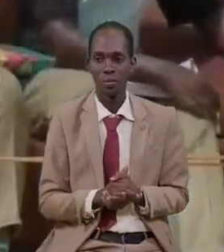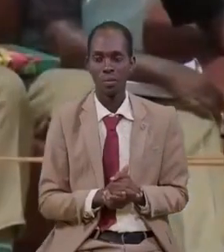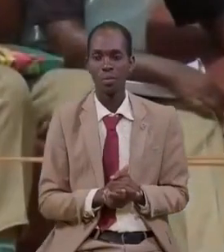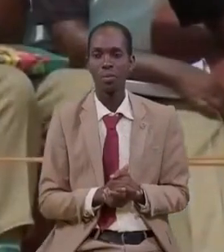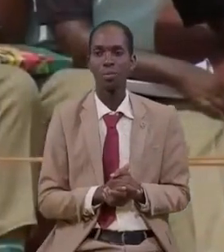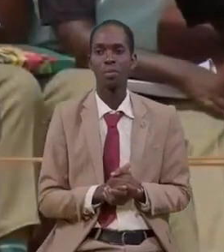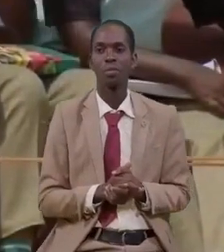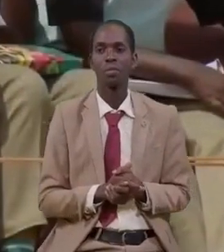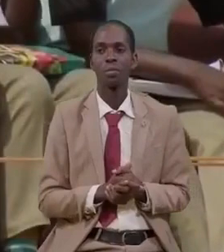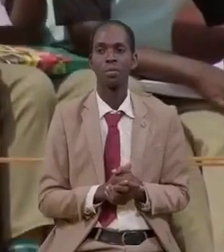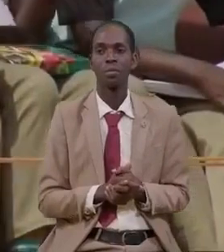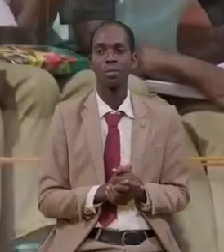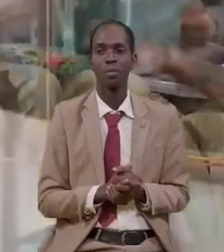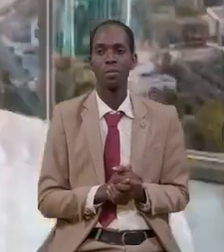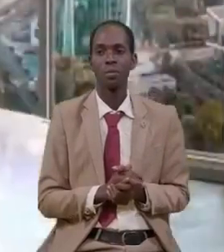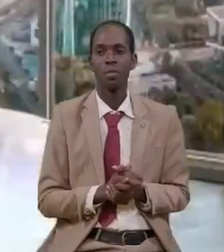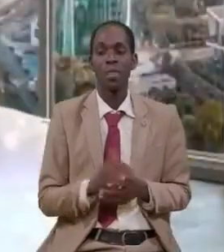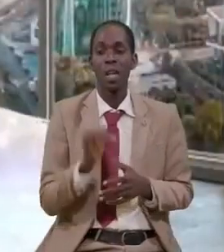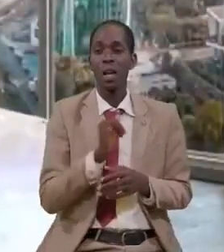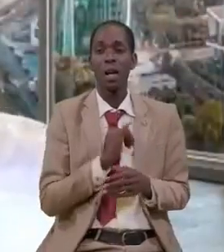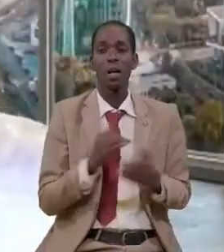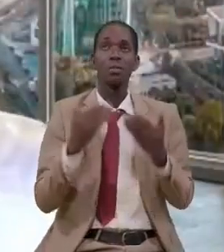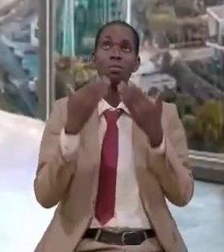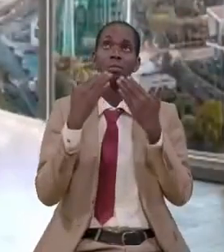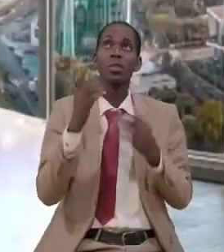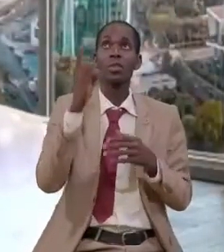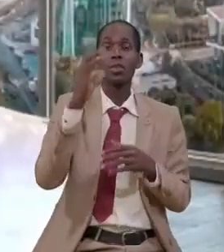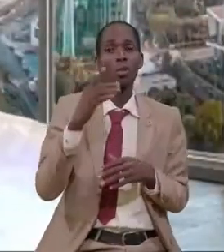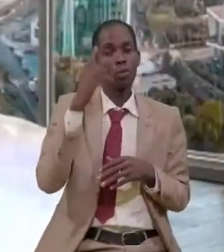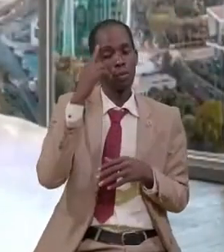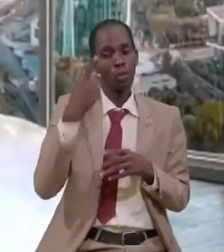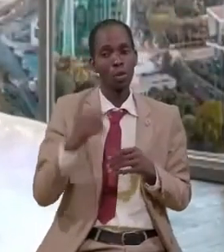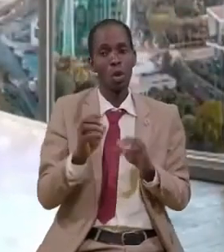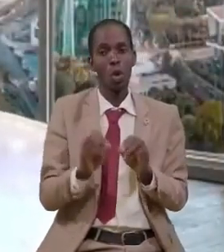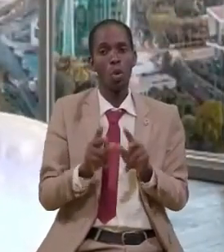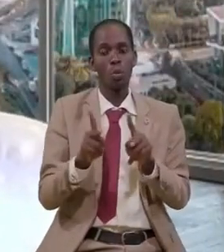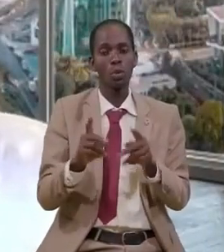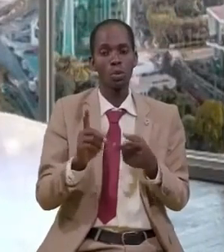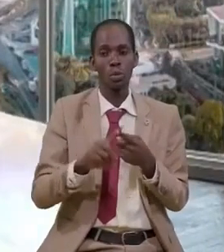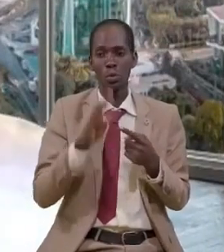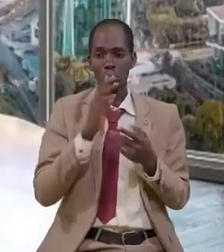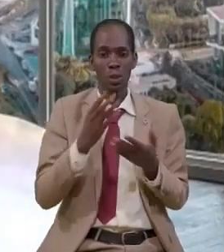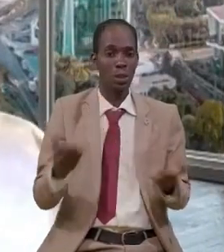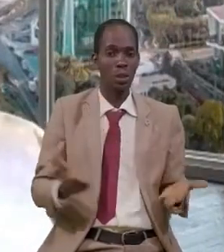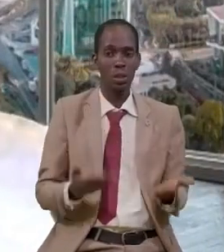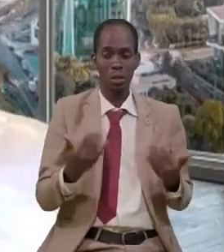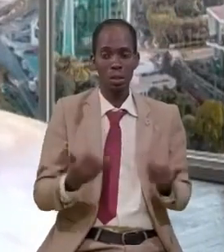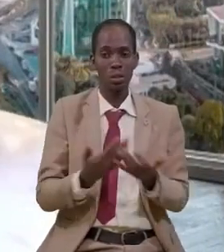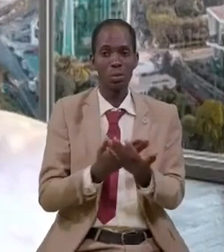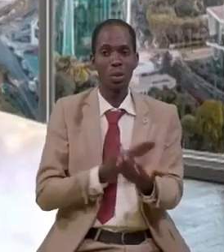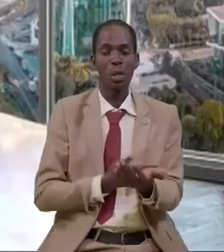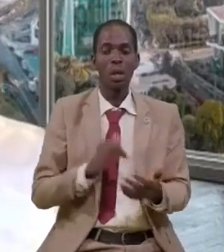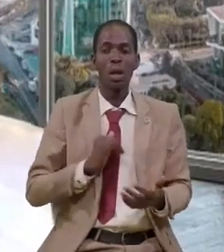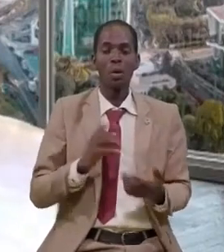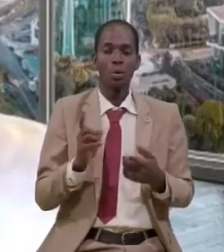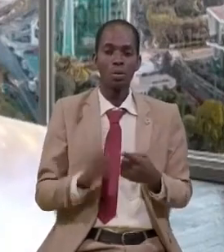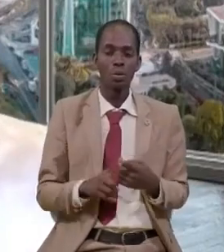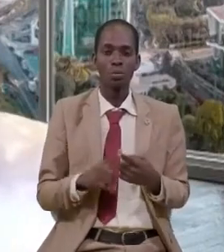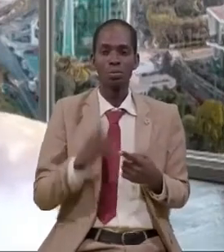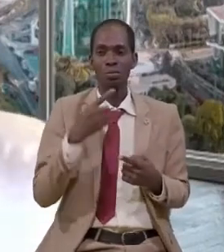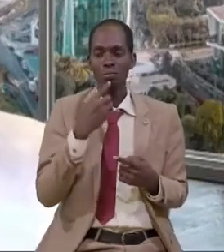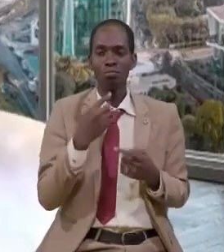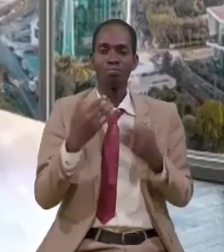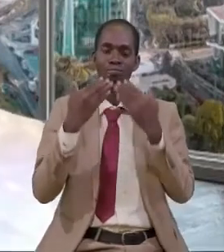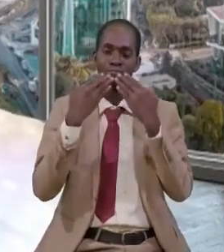Brethren, I thank God for the opportunity of being here this morning, and I just want to give a shout out and a thank you to our Father in the